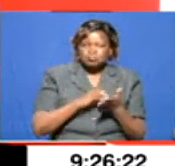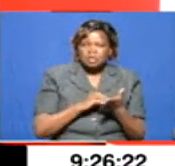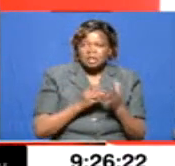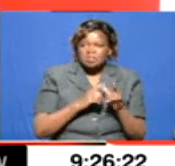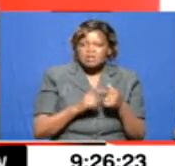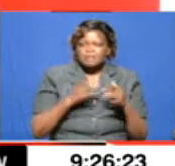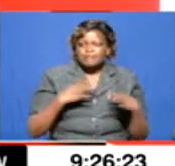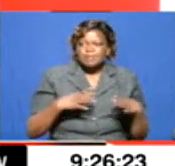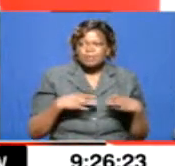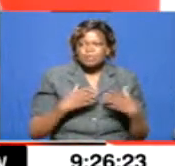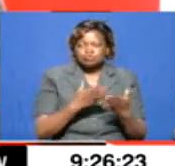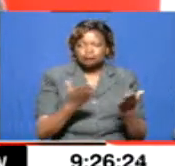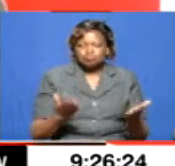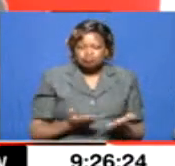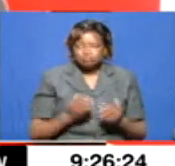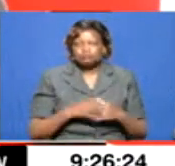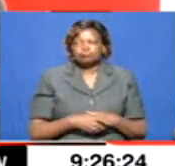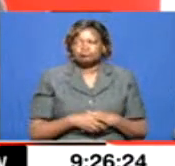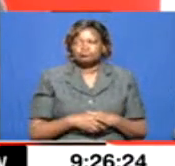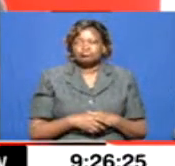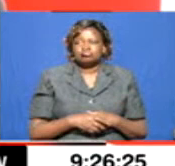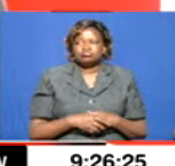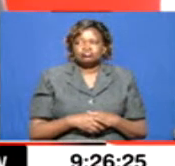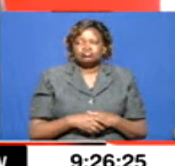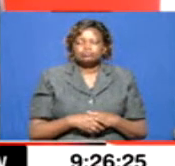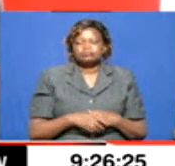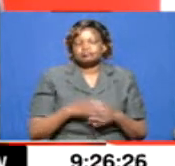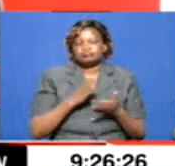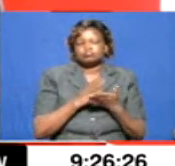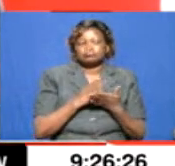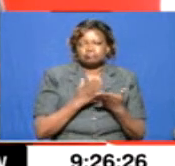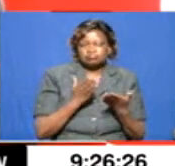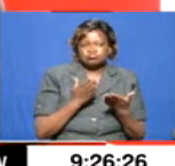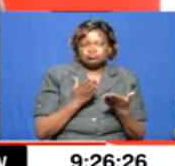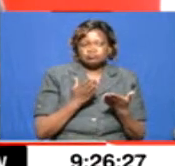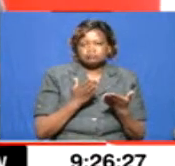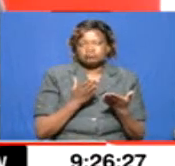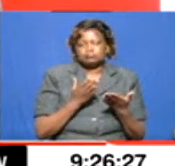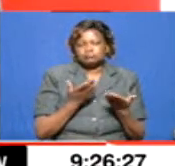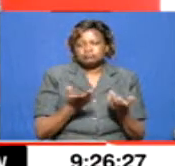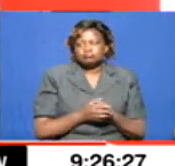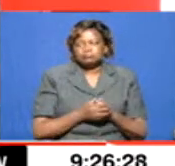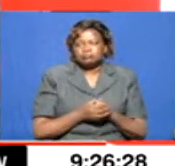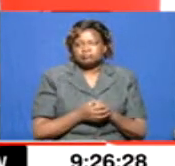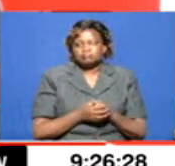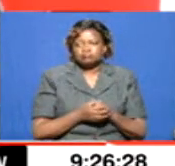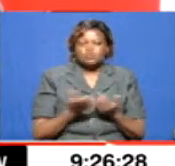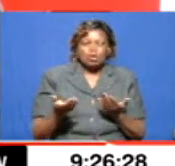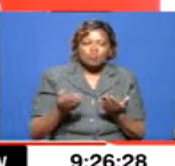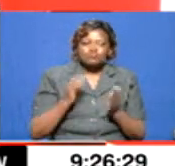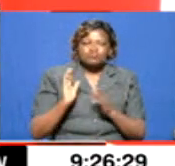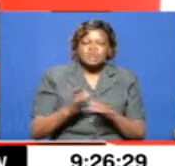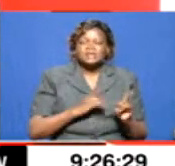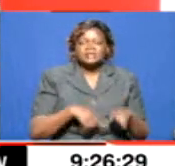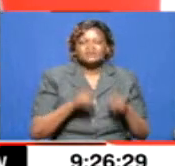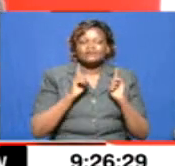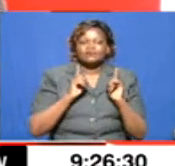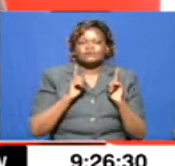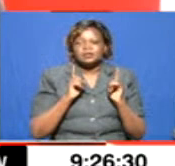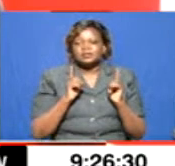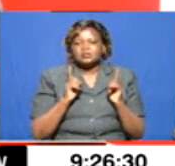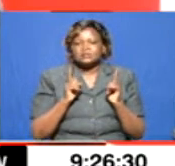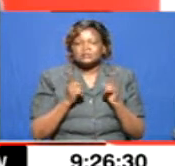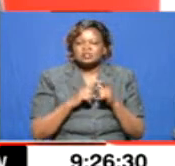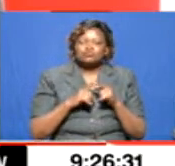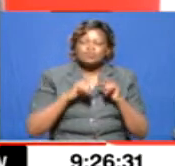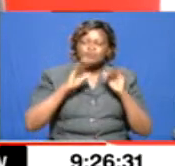people, there's still an element of consumerism that is out there. It's just how do you repackage yourself, you know, such that you remain relevant